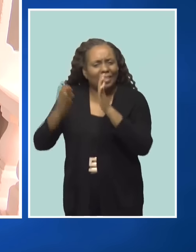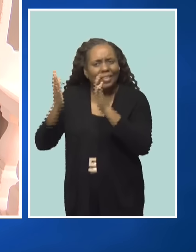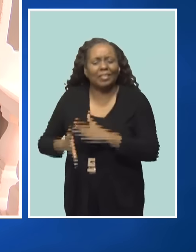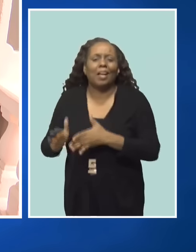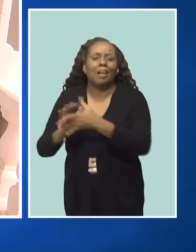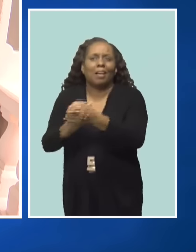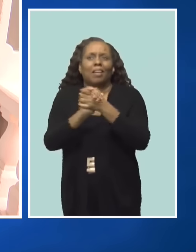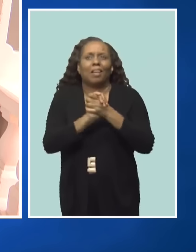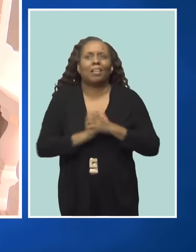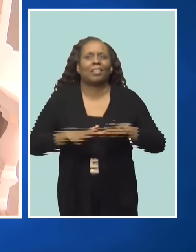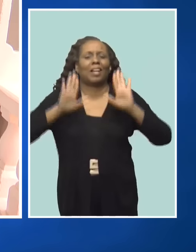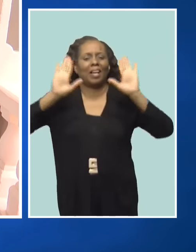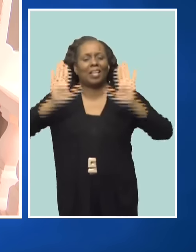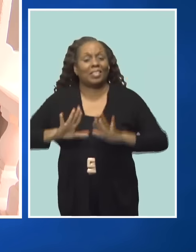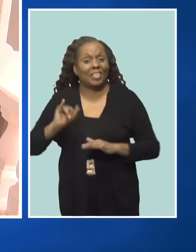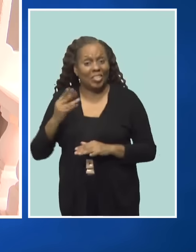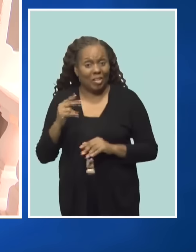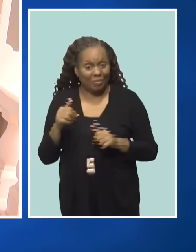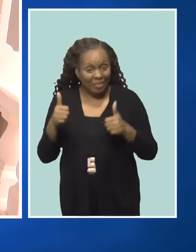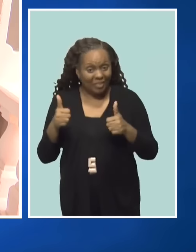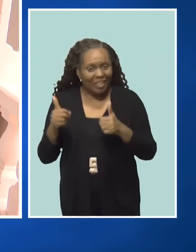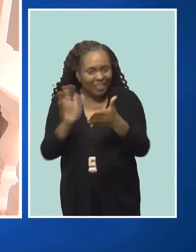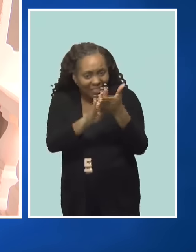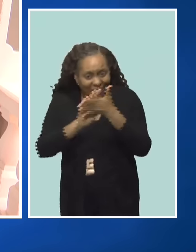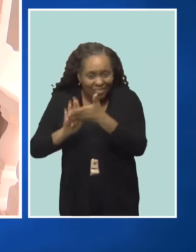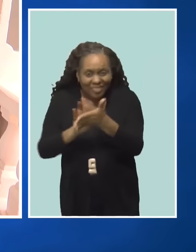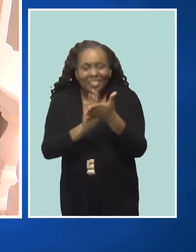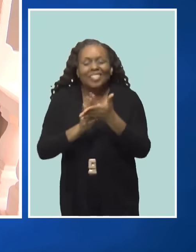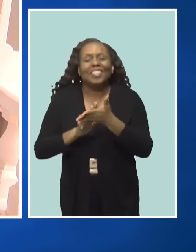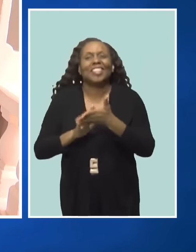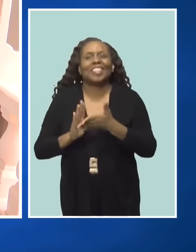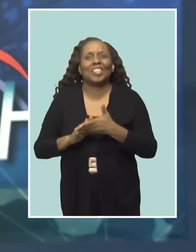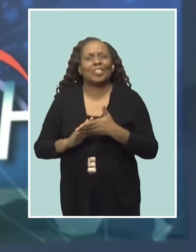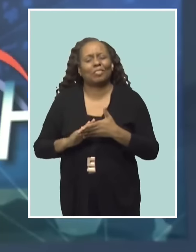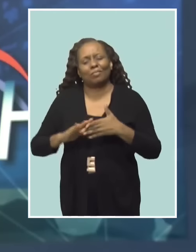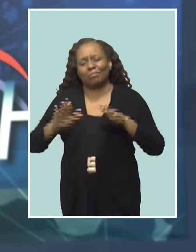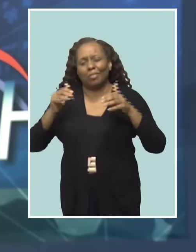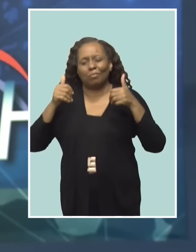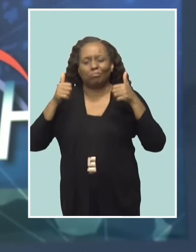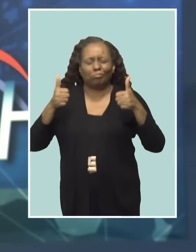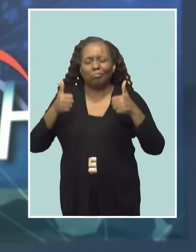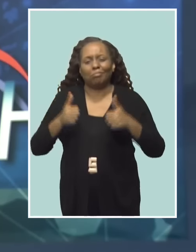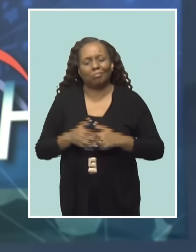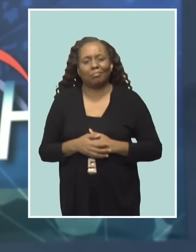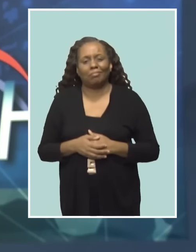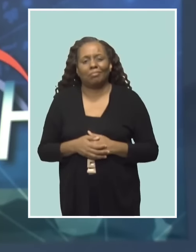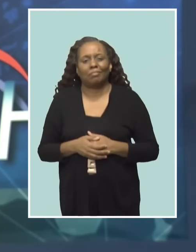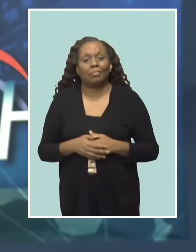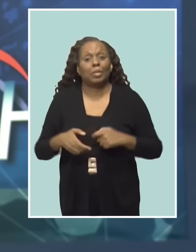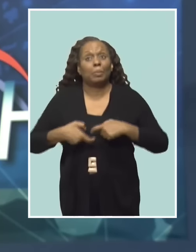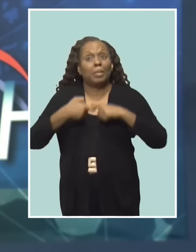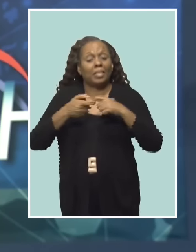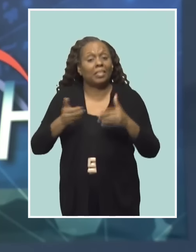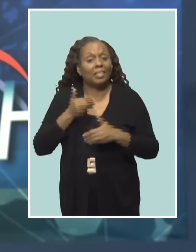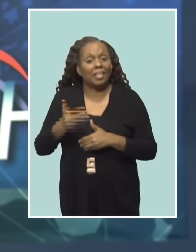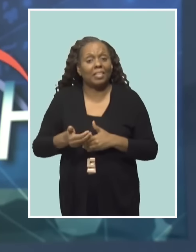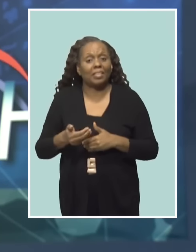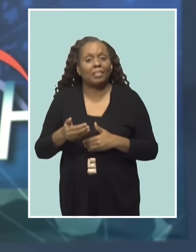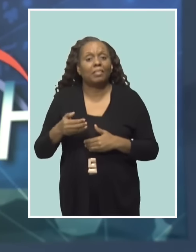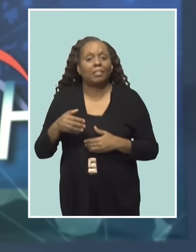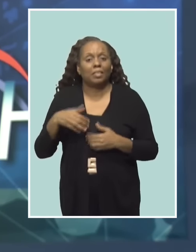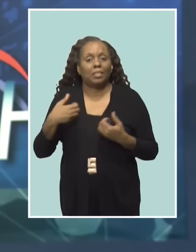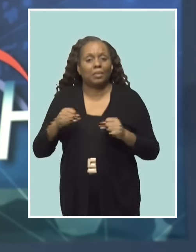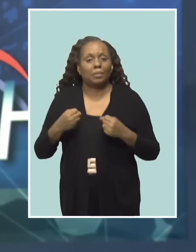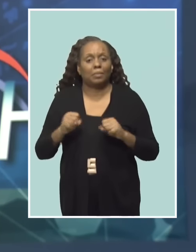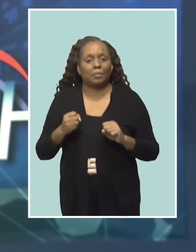again for doing an excellent job, okay? Give yourselves a clap. Yeah, great job. We'll take a break here. When we come back, we'll